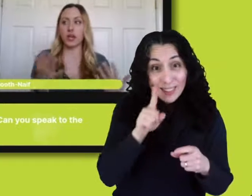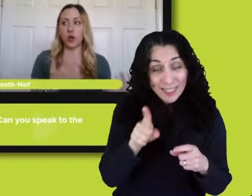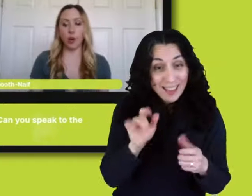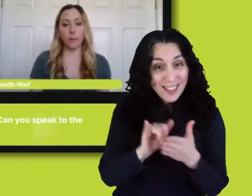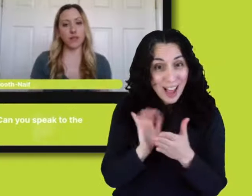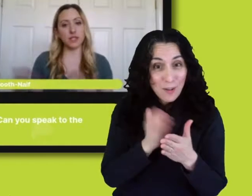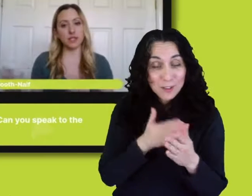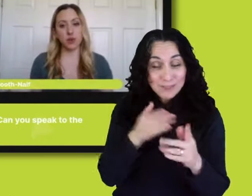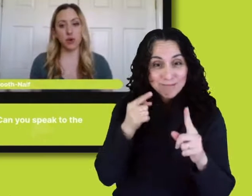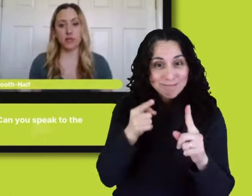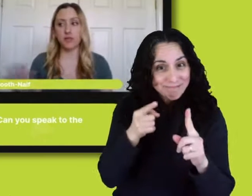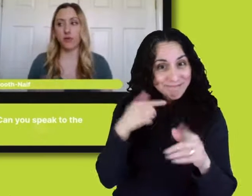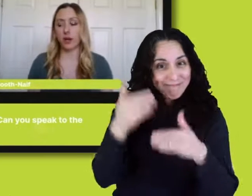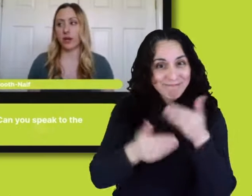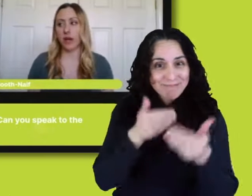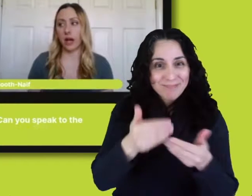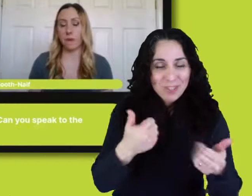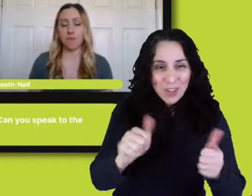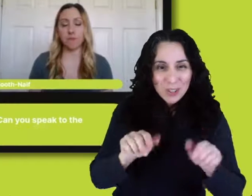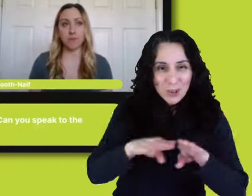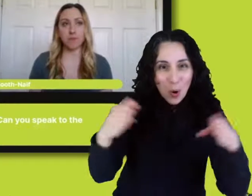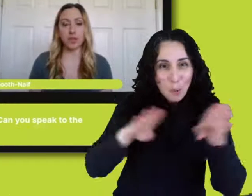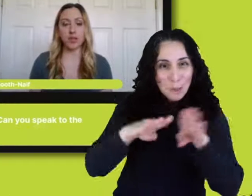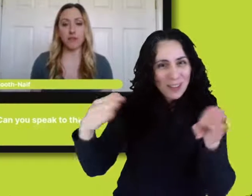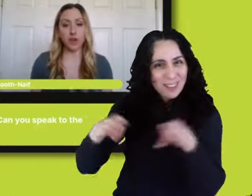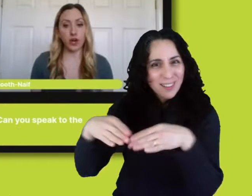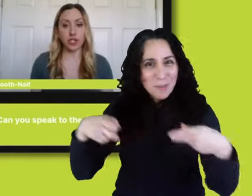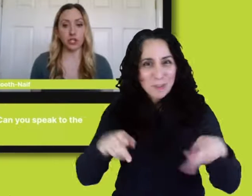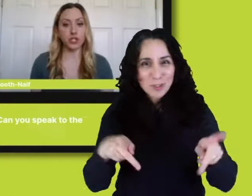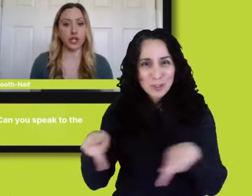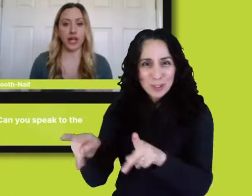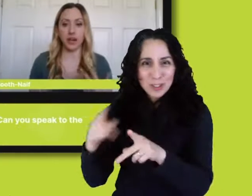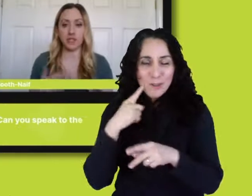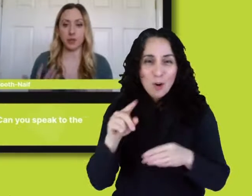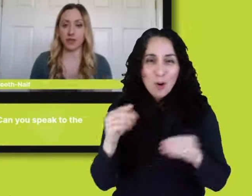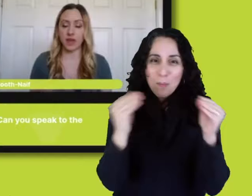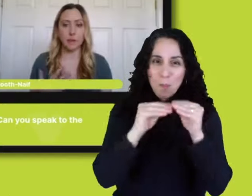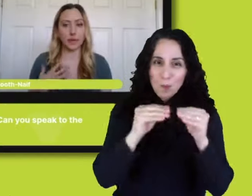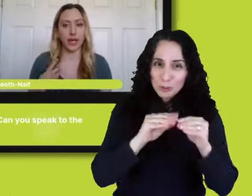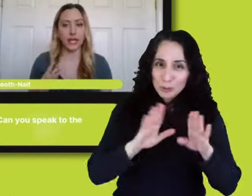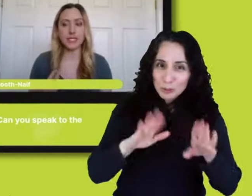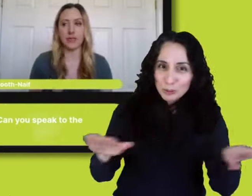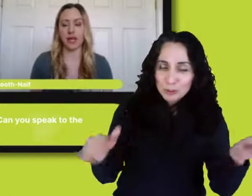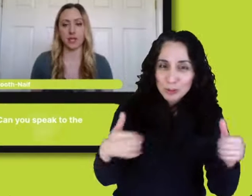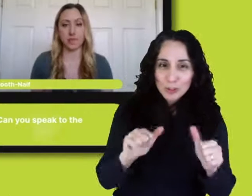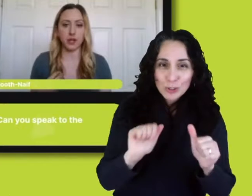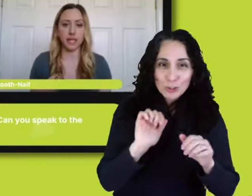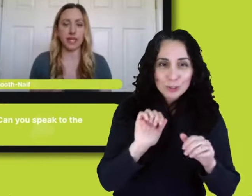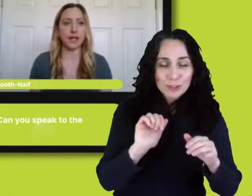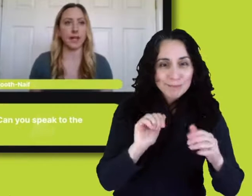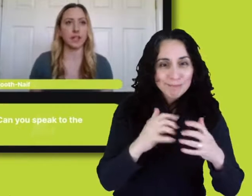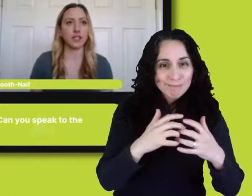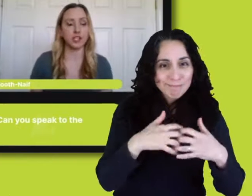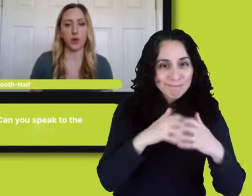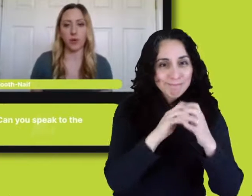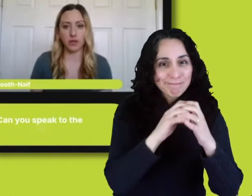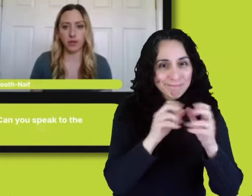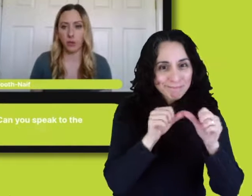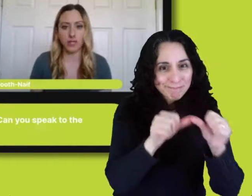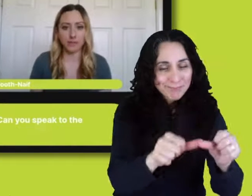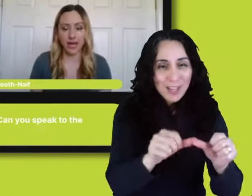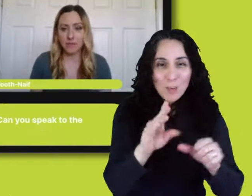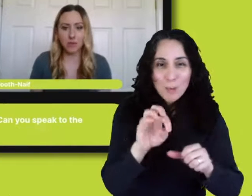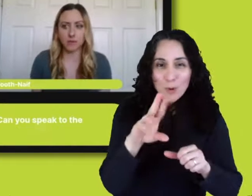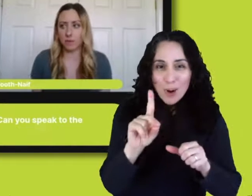just, opening these doors for, for our children, and kind of just building that brand and that community, and just showing